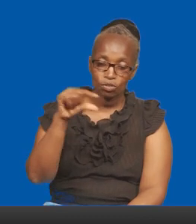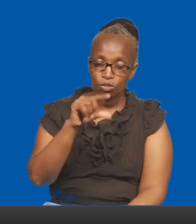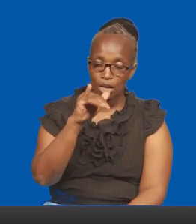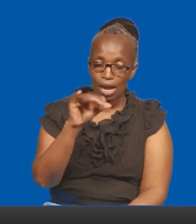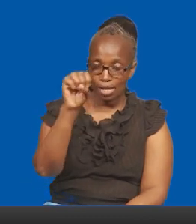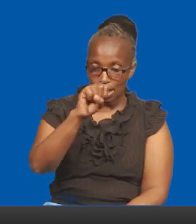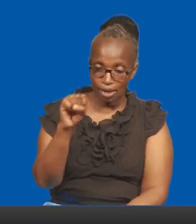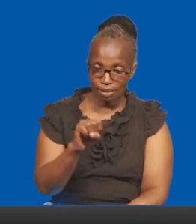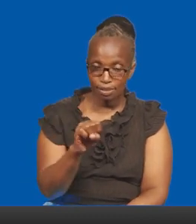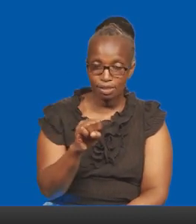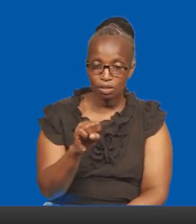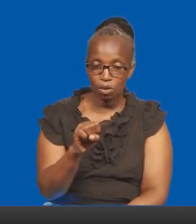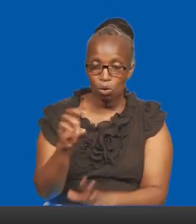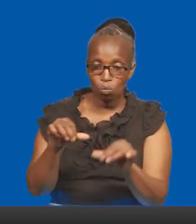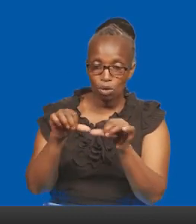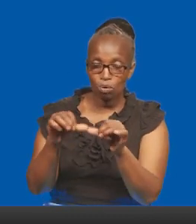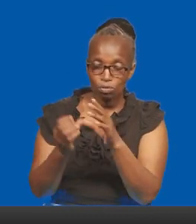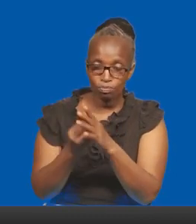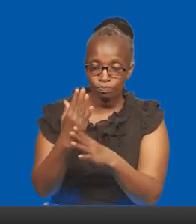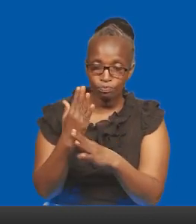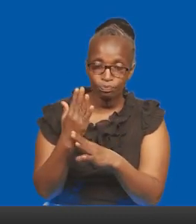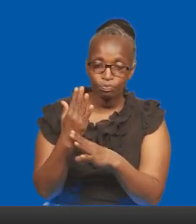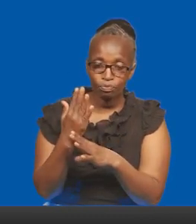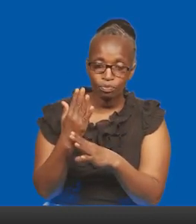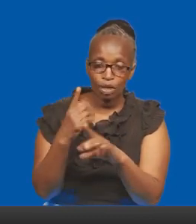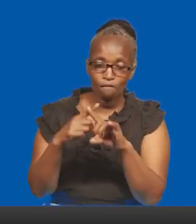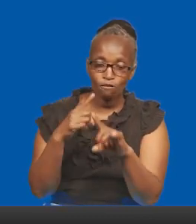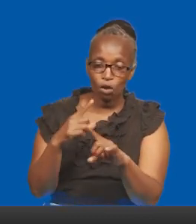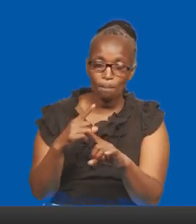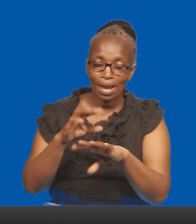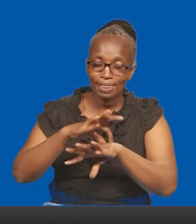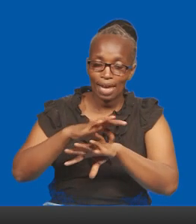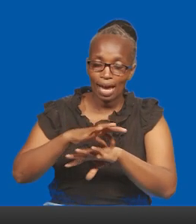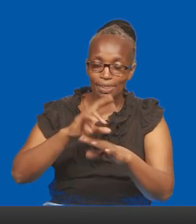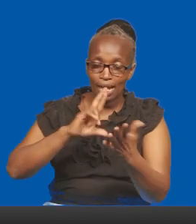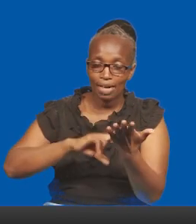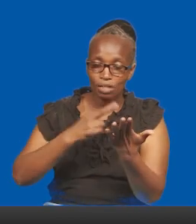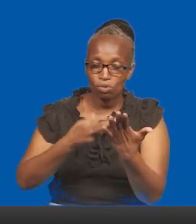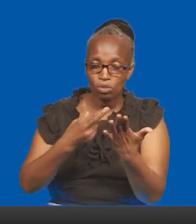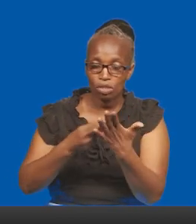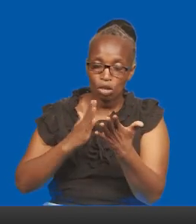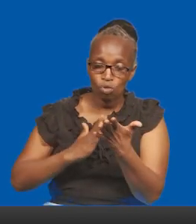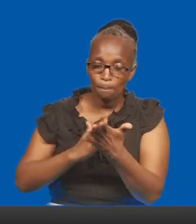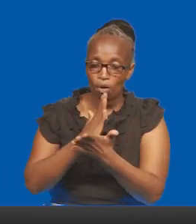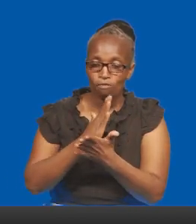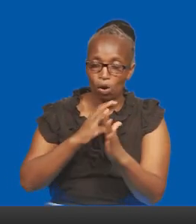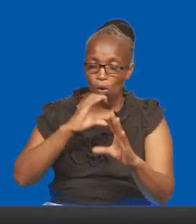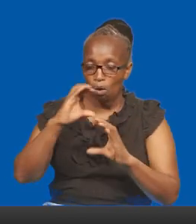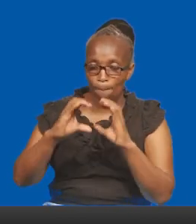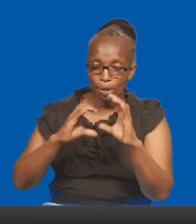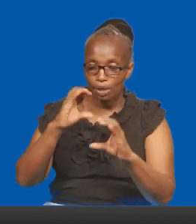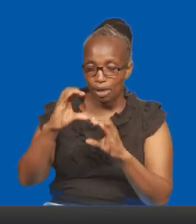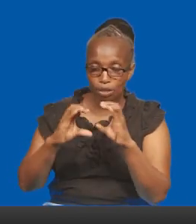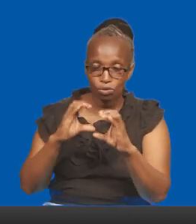benefits of GIS and remote sensing are manifold, from stewardship of earth resources to